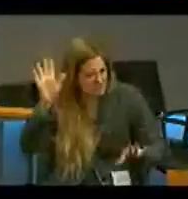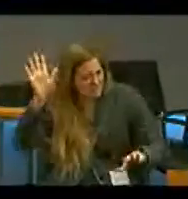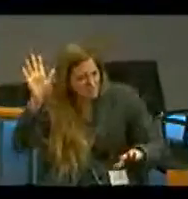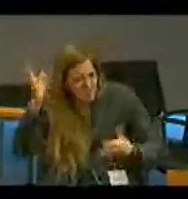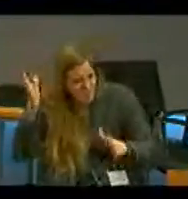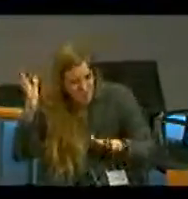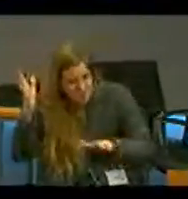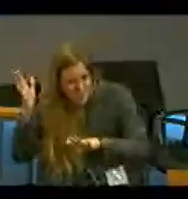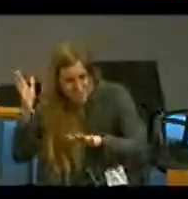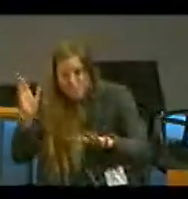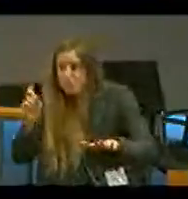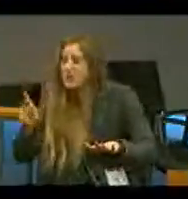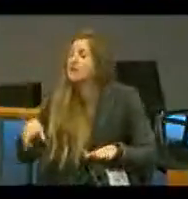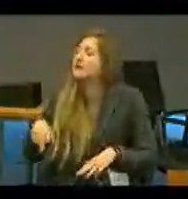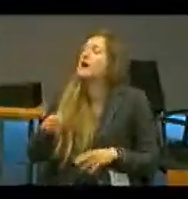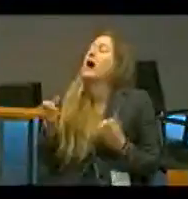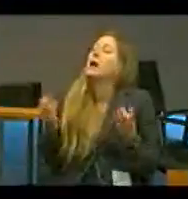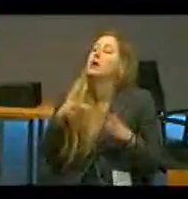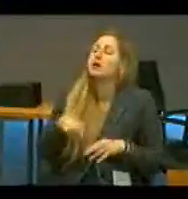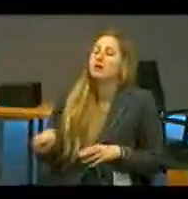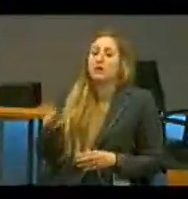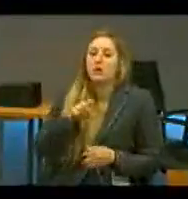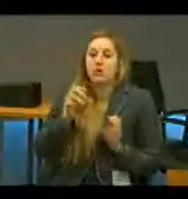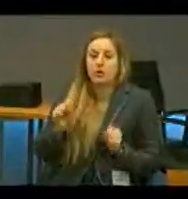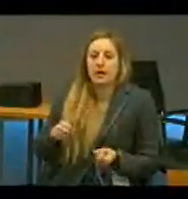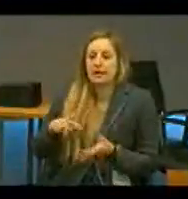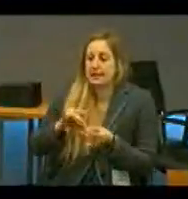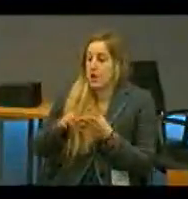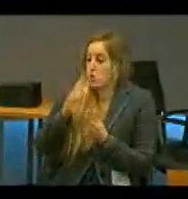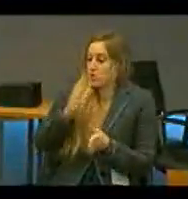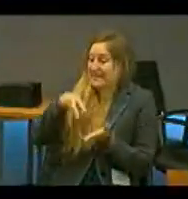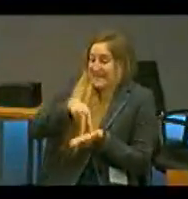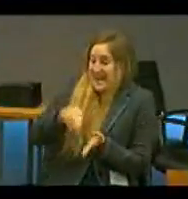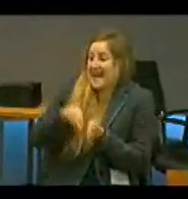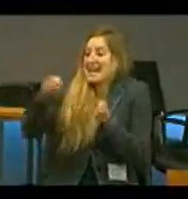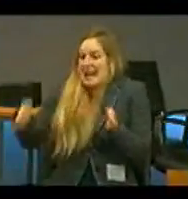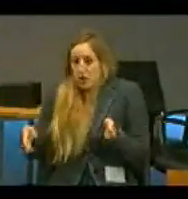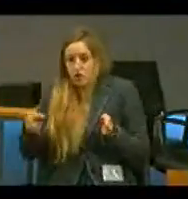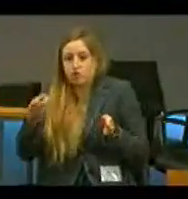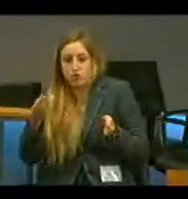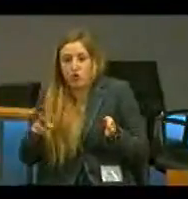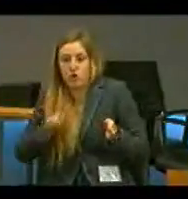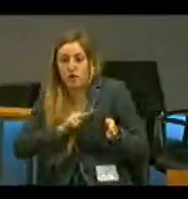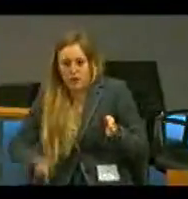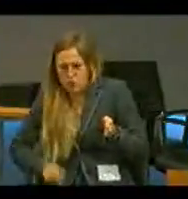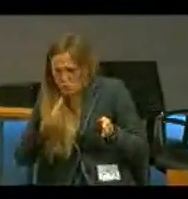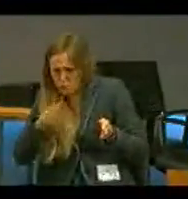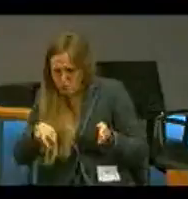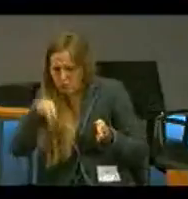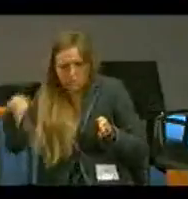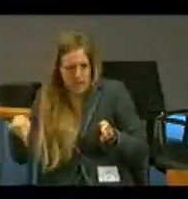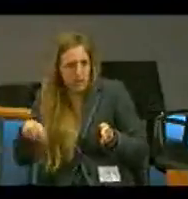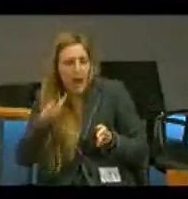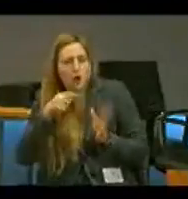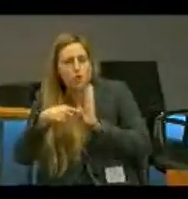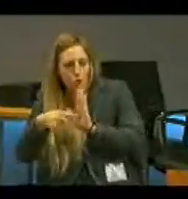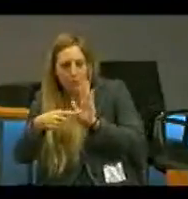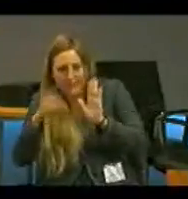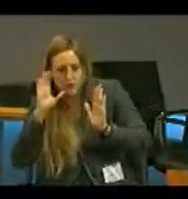right? How many of you can tell me who's standing next to Dr. King? I will show you who's standing next to Dr.